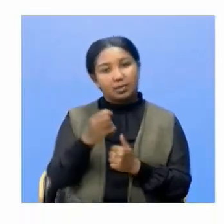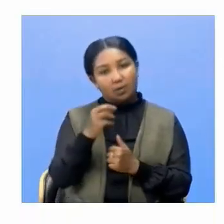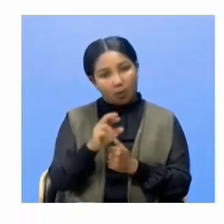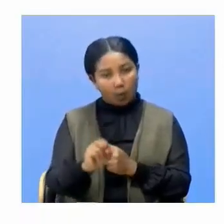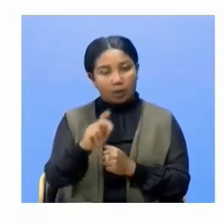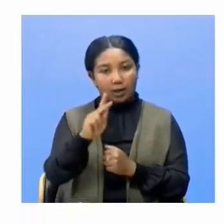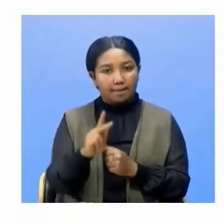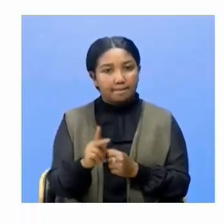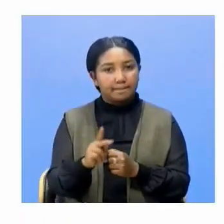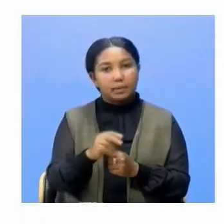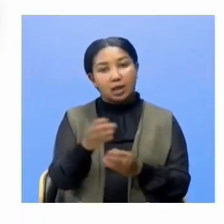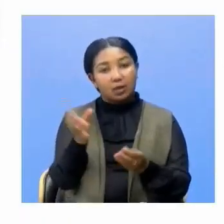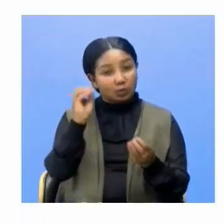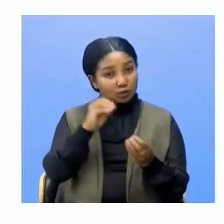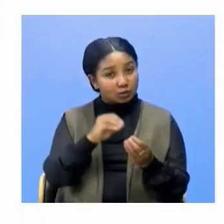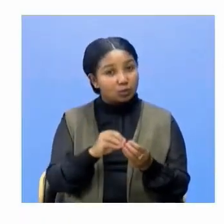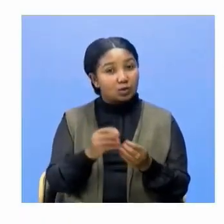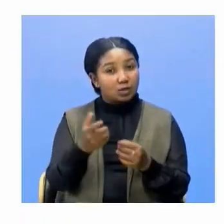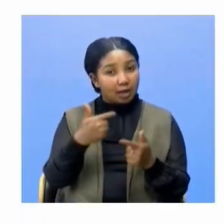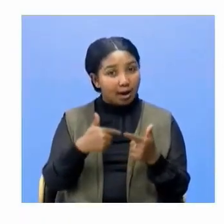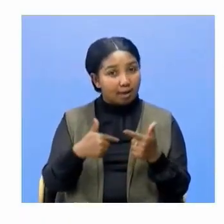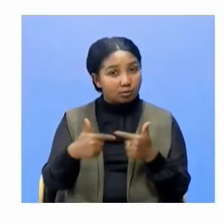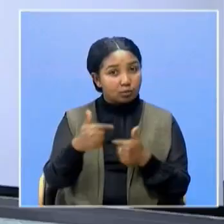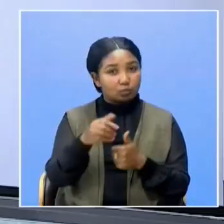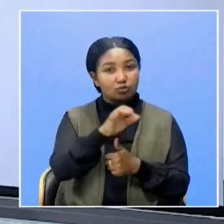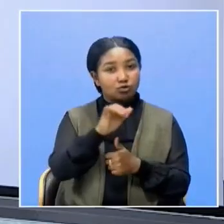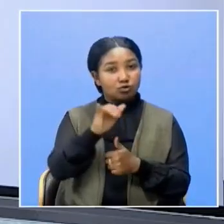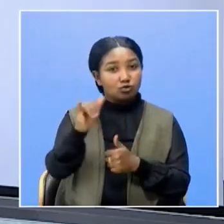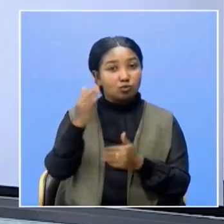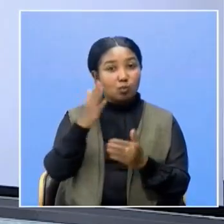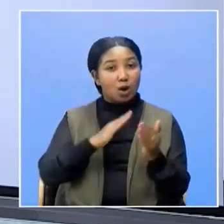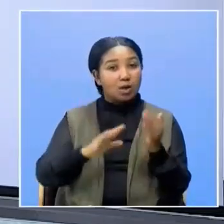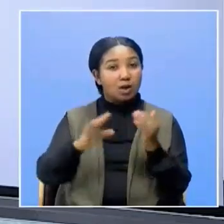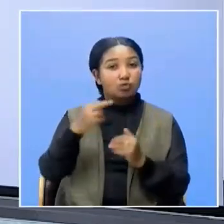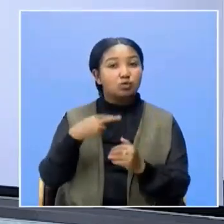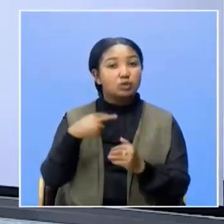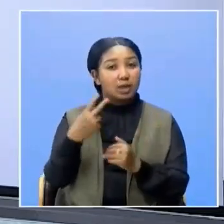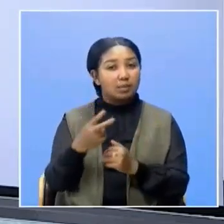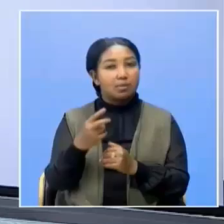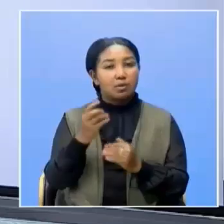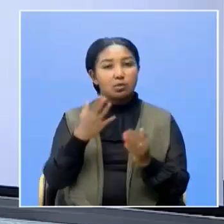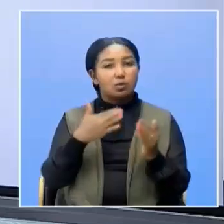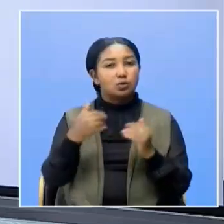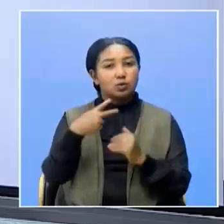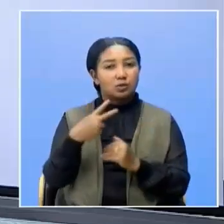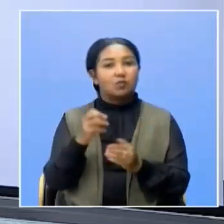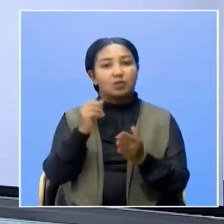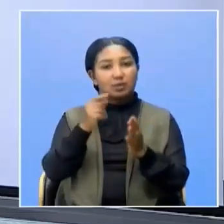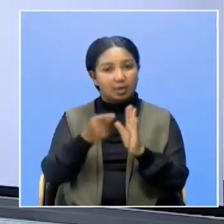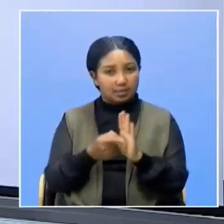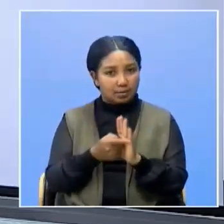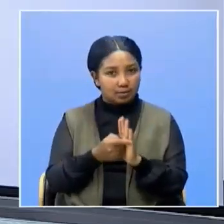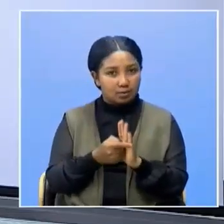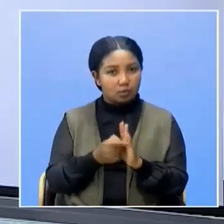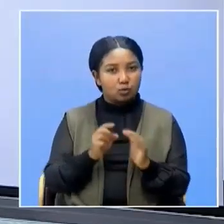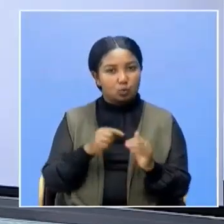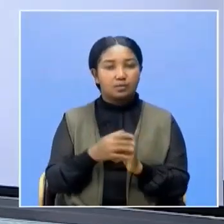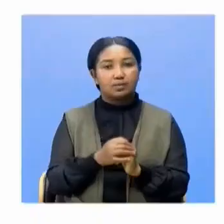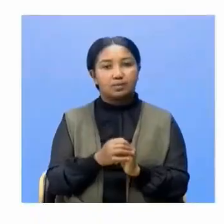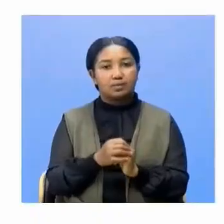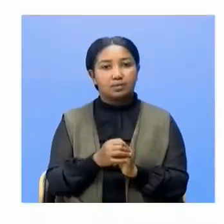Okay. And also when it comes with those more than two syllables, two and more syllables, for example, we said